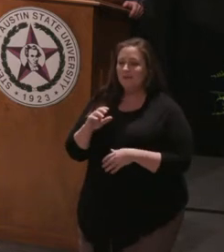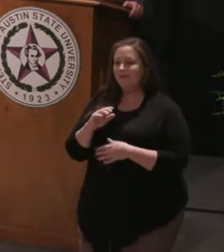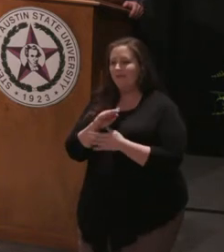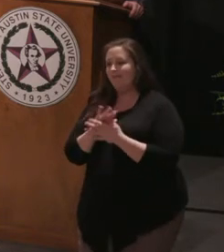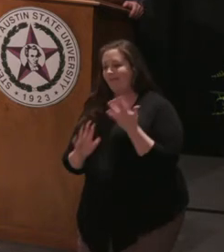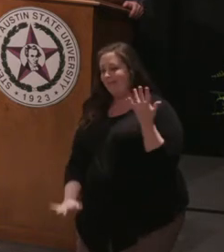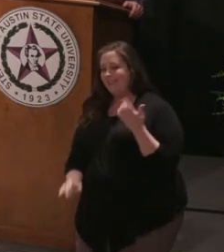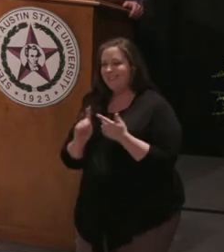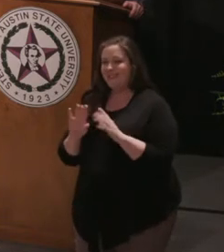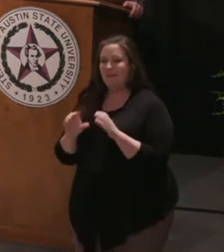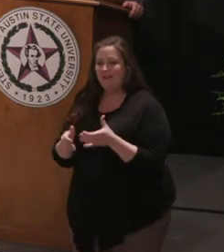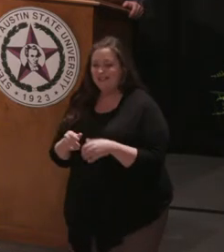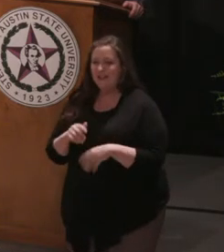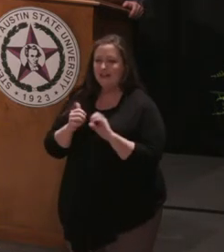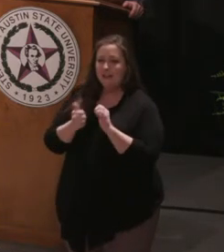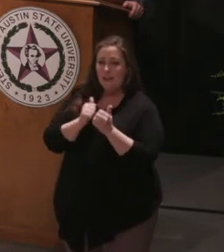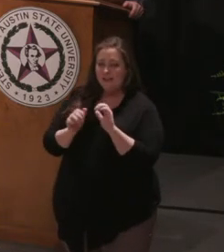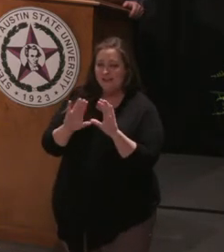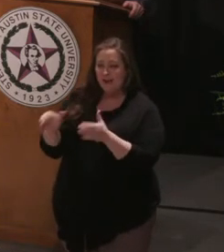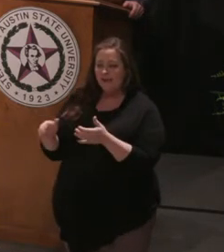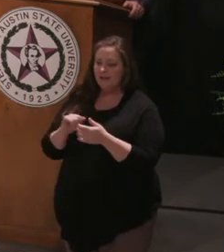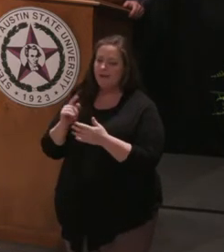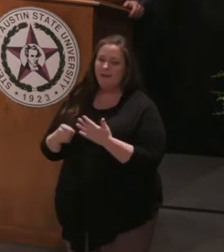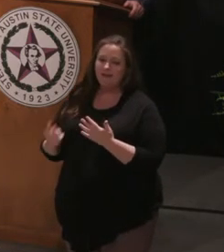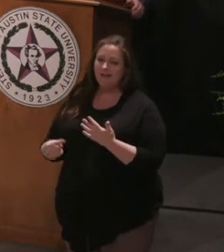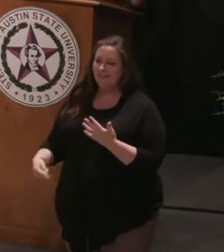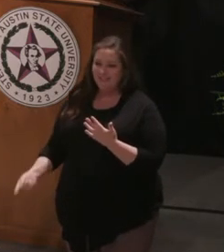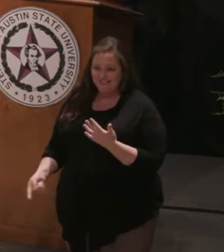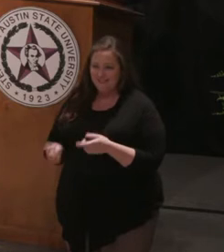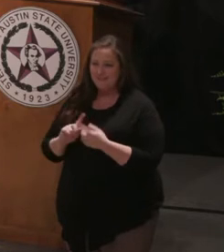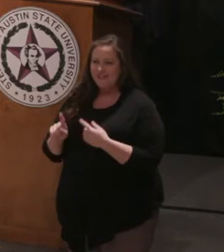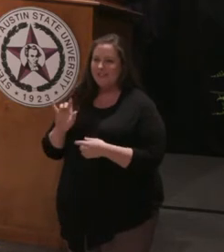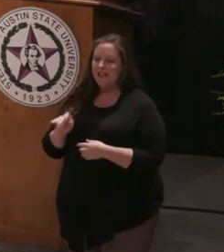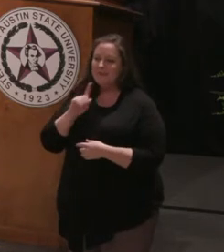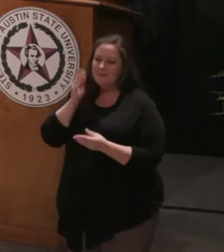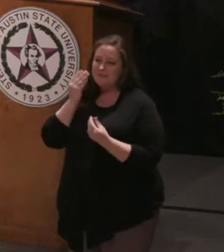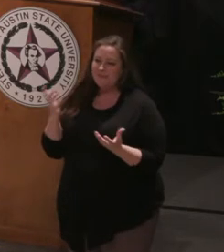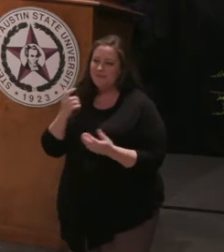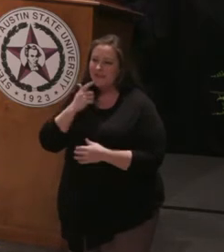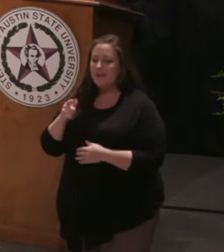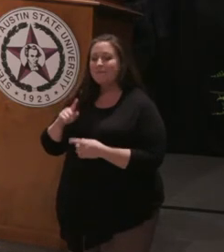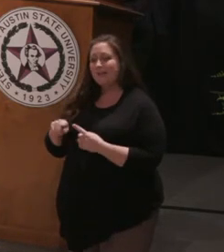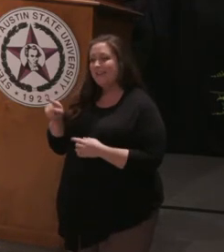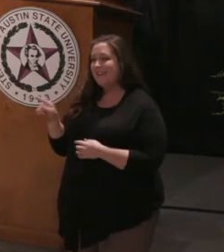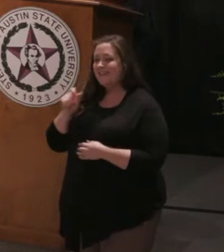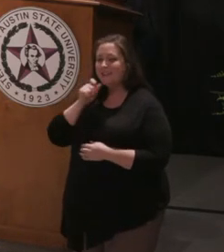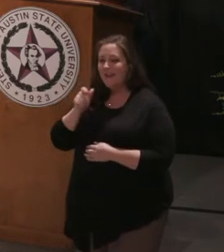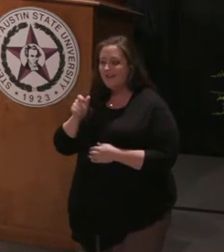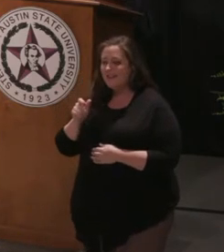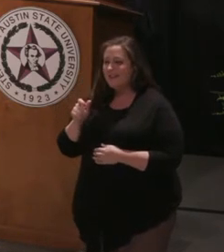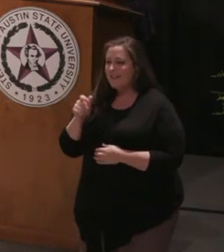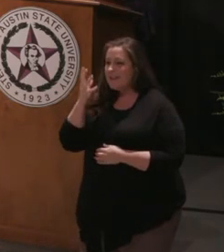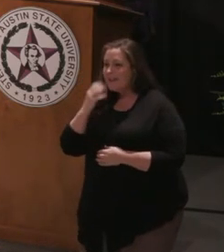Rural Caucus, the Sportsman's Caucus, and it goes on and on. Needless to say, he doesn't go